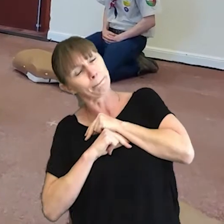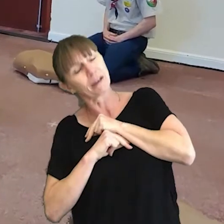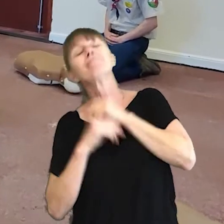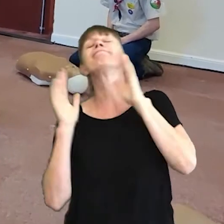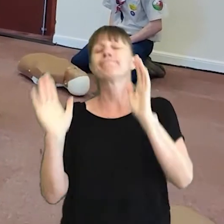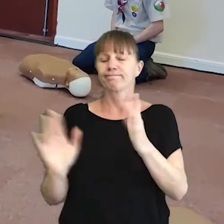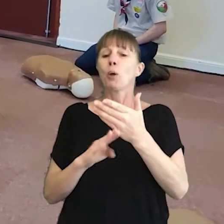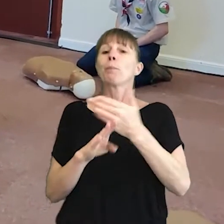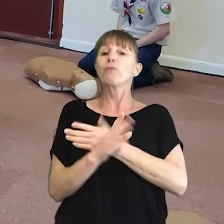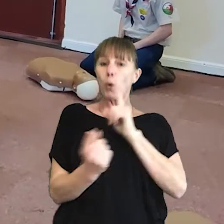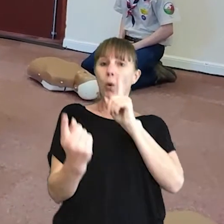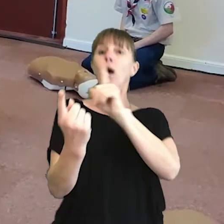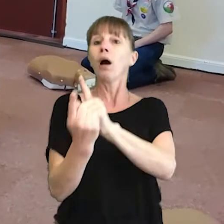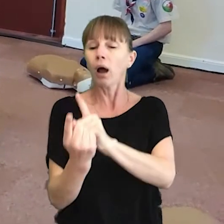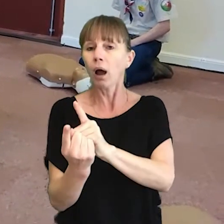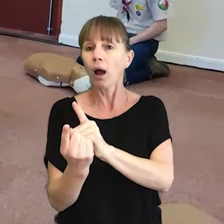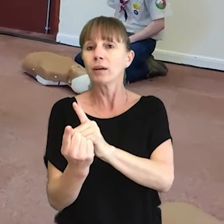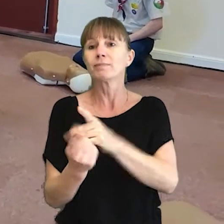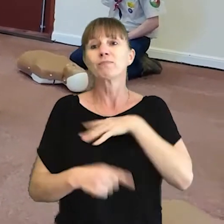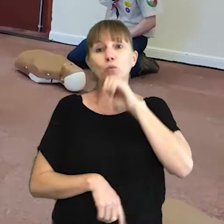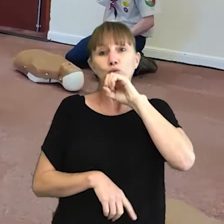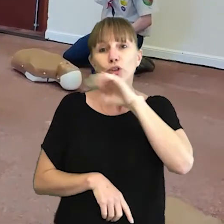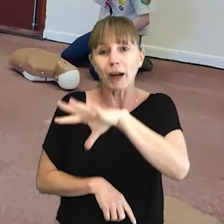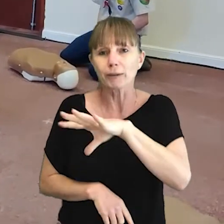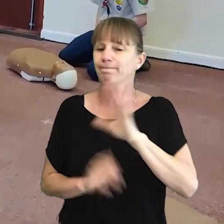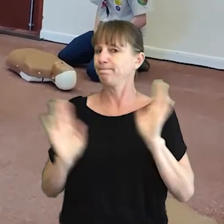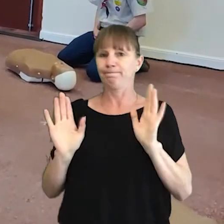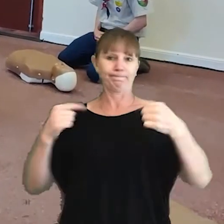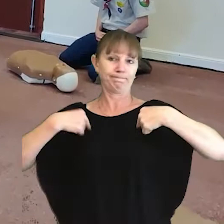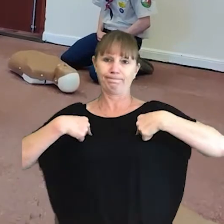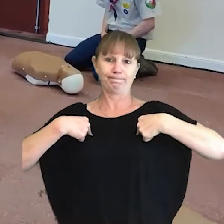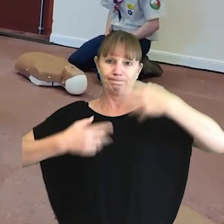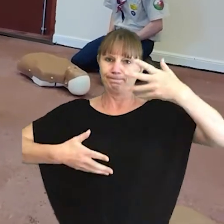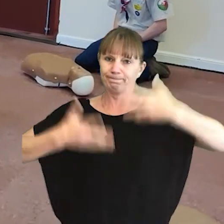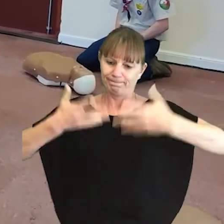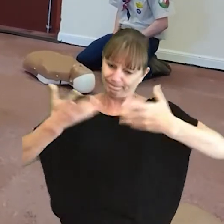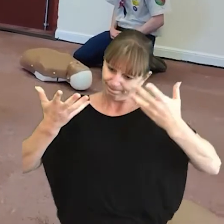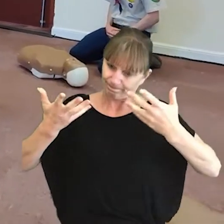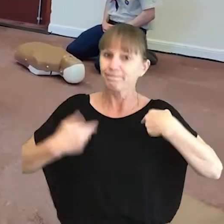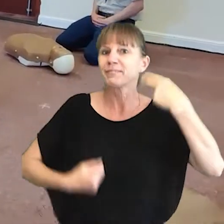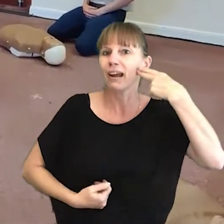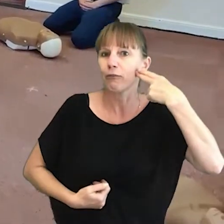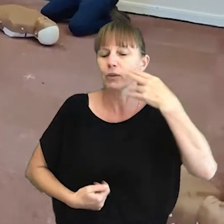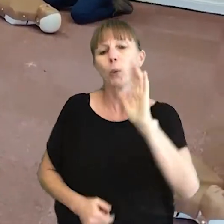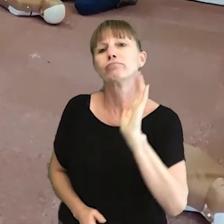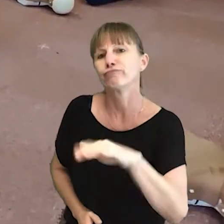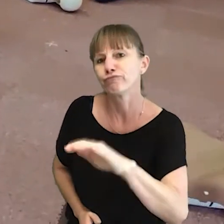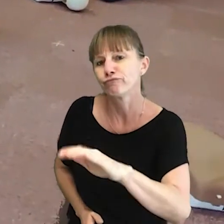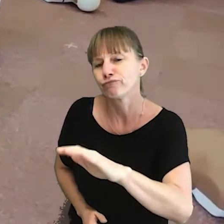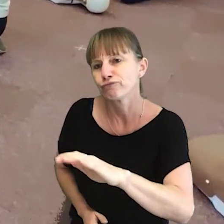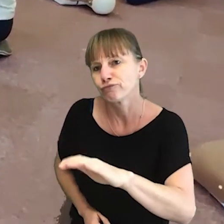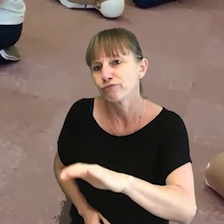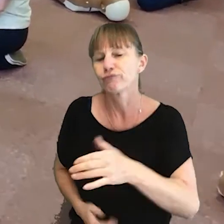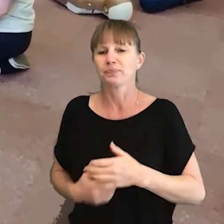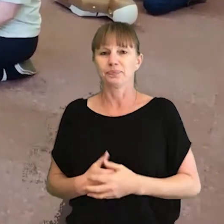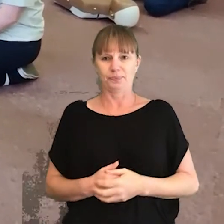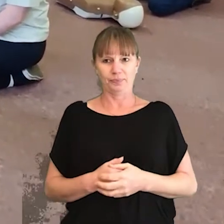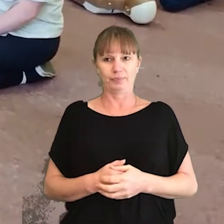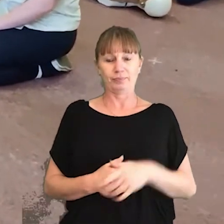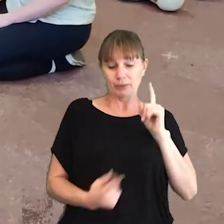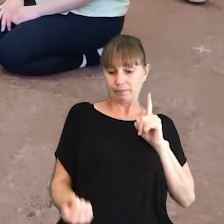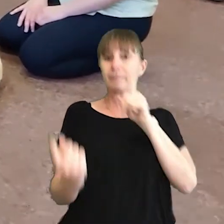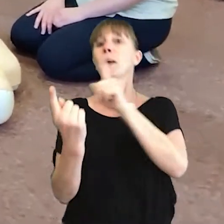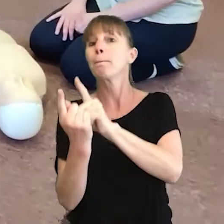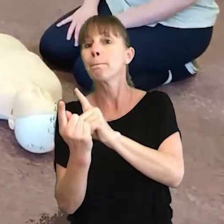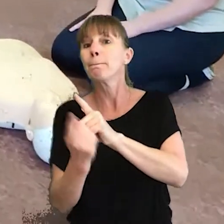we go up to them and actually touch them, we're just going to shout at them first. Hello, hello, can you hear me? Then we're going to go up to the